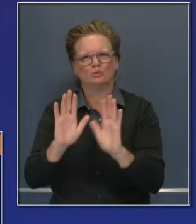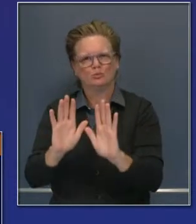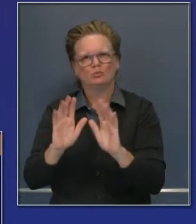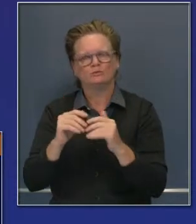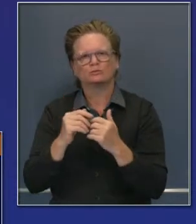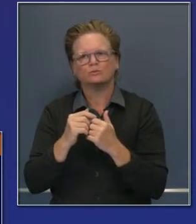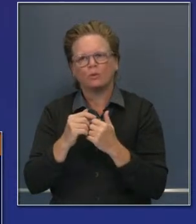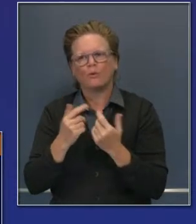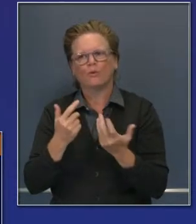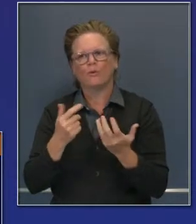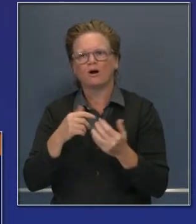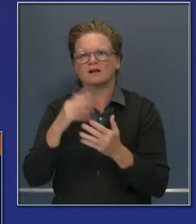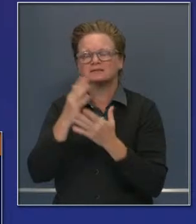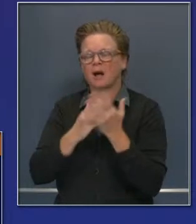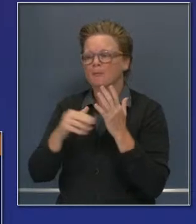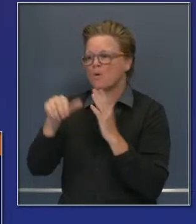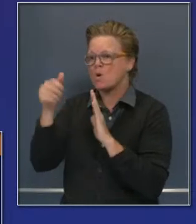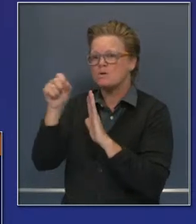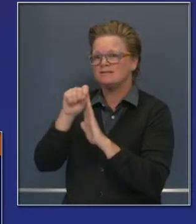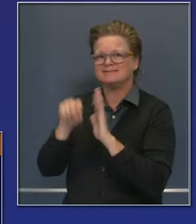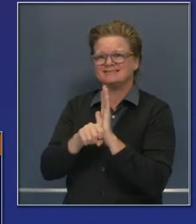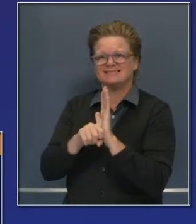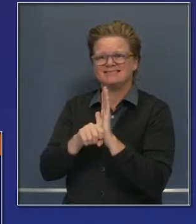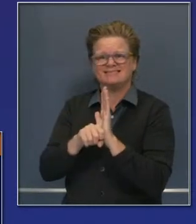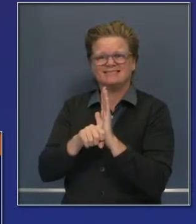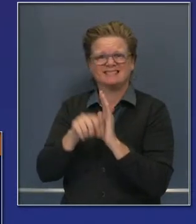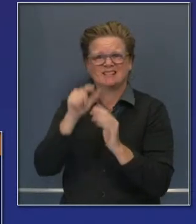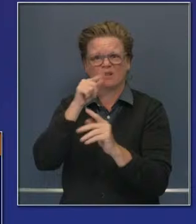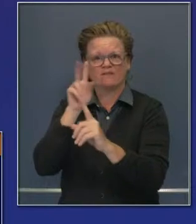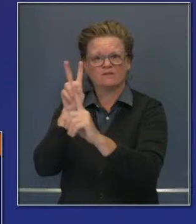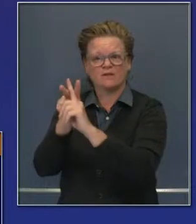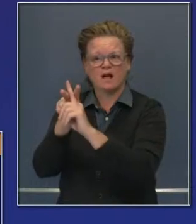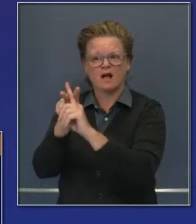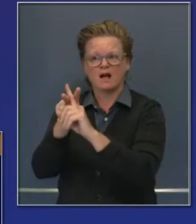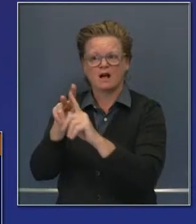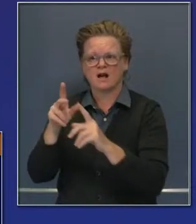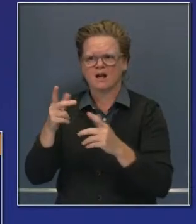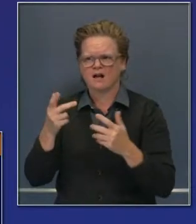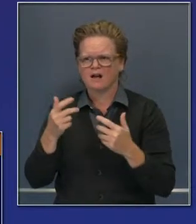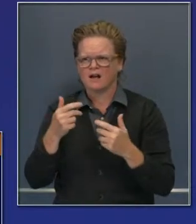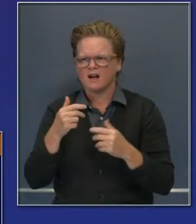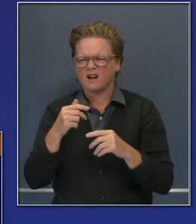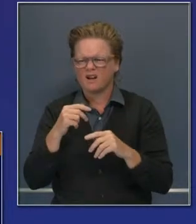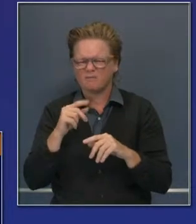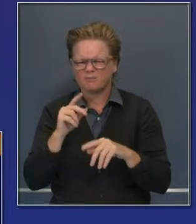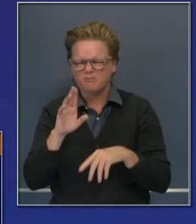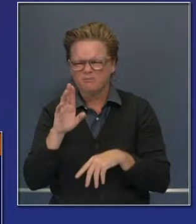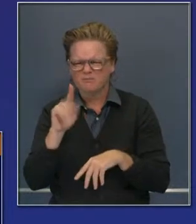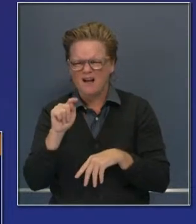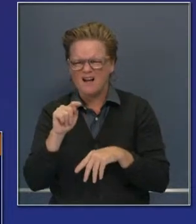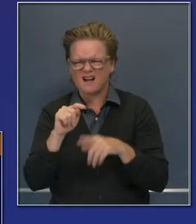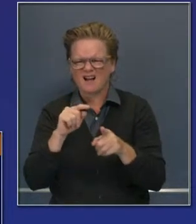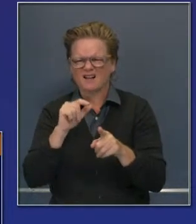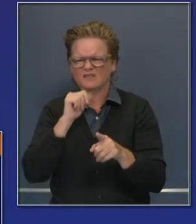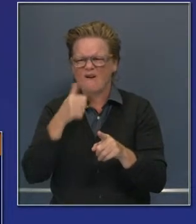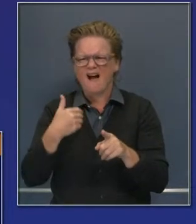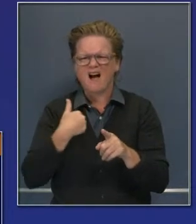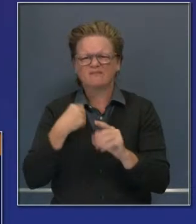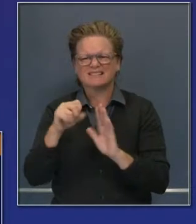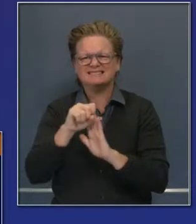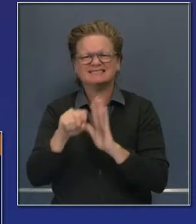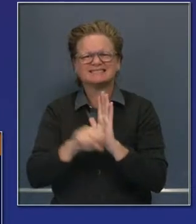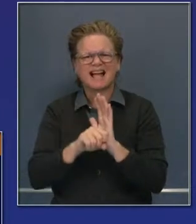income taxes for various reasons that become very obvious on the verification side when you